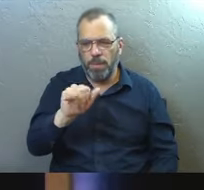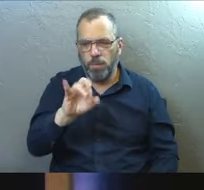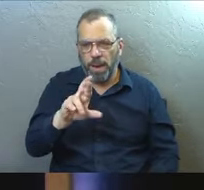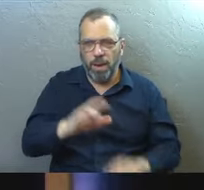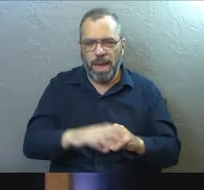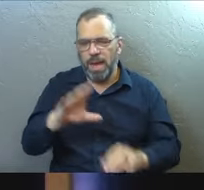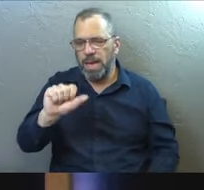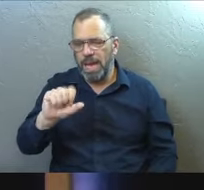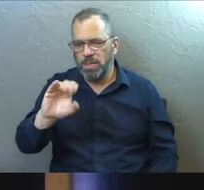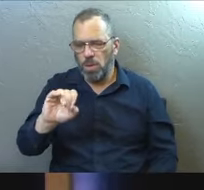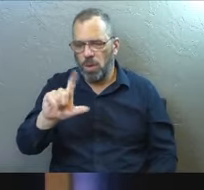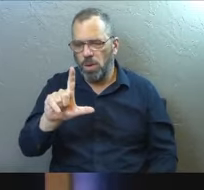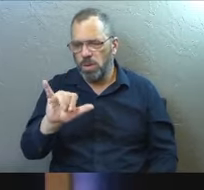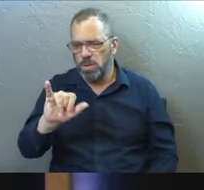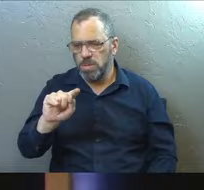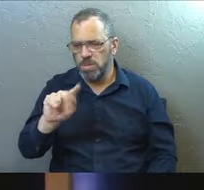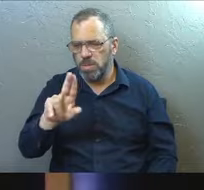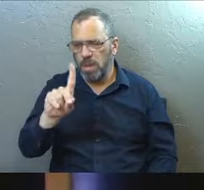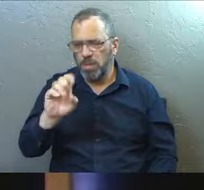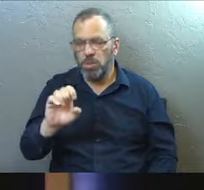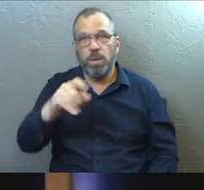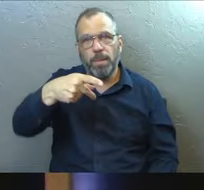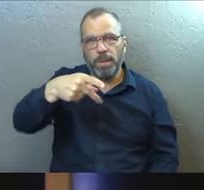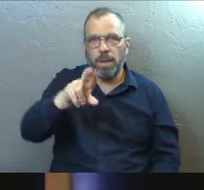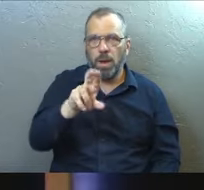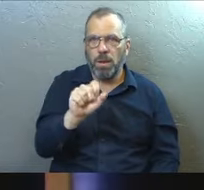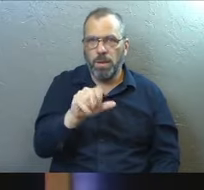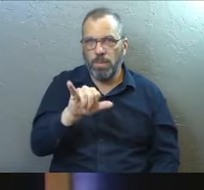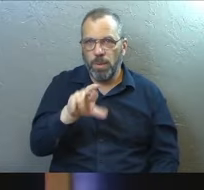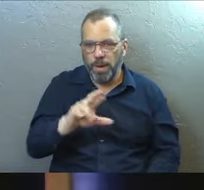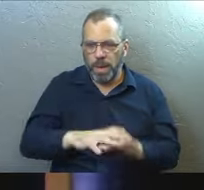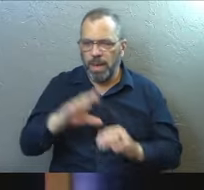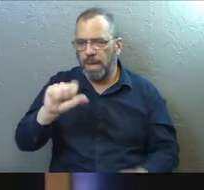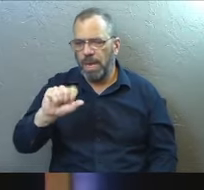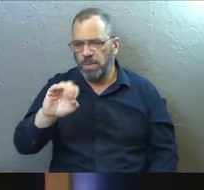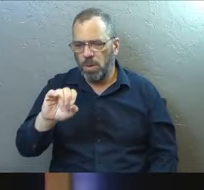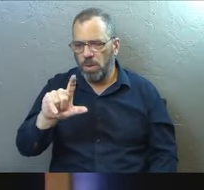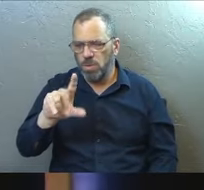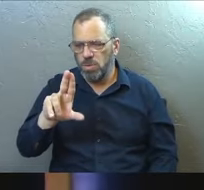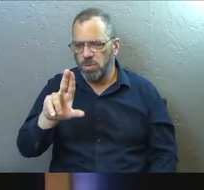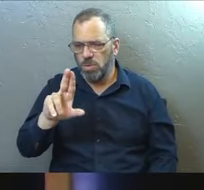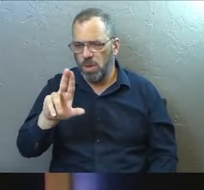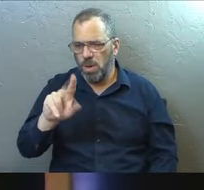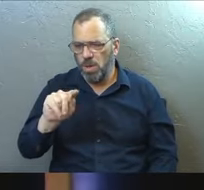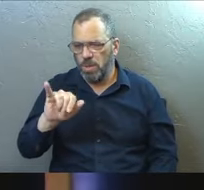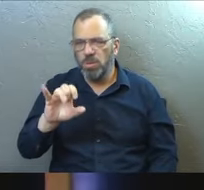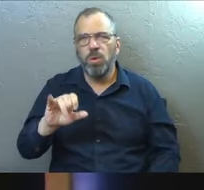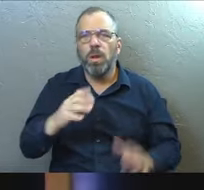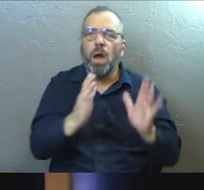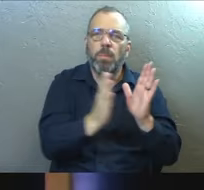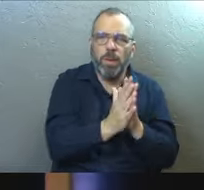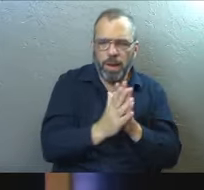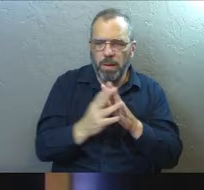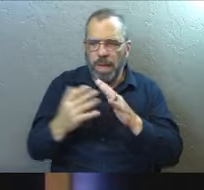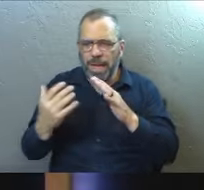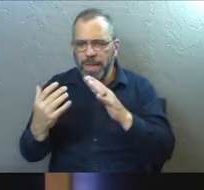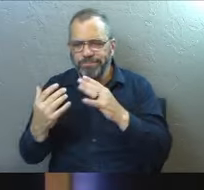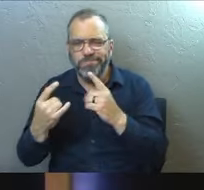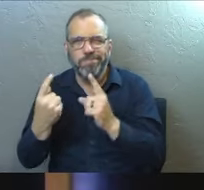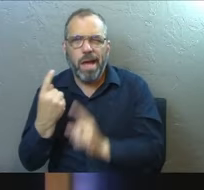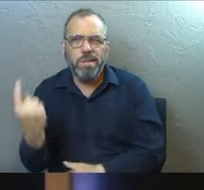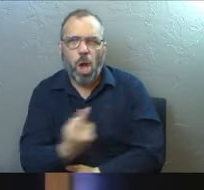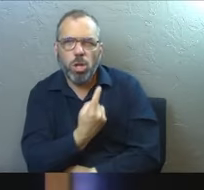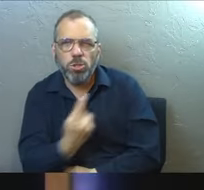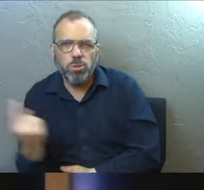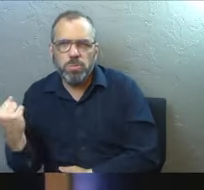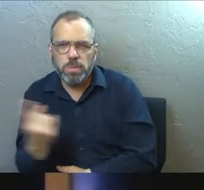How can I build relationship? How can I get close to God? Prayer and solitude. And this is one of those things, and I wrote it down here too, where, I've been